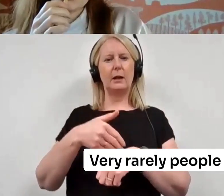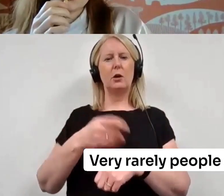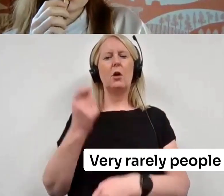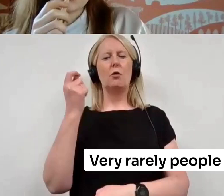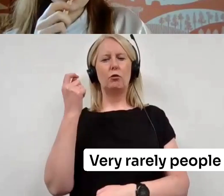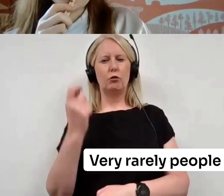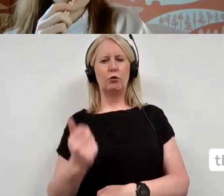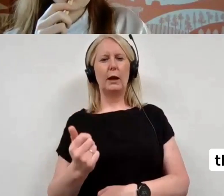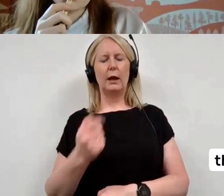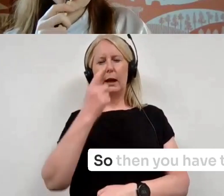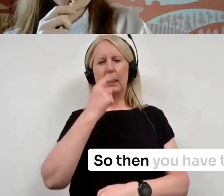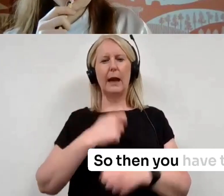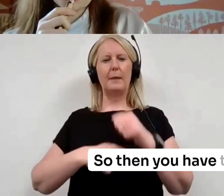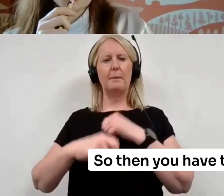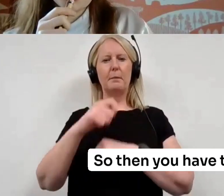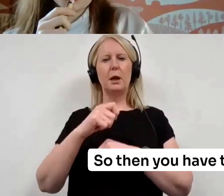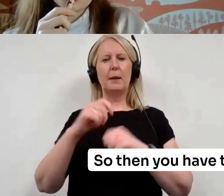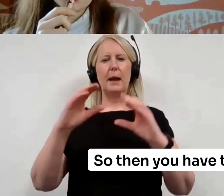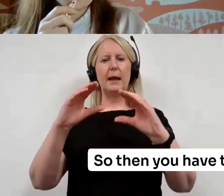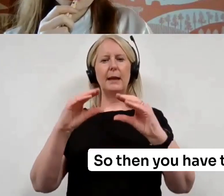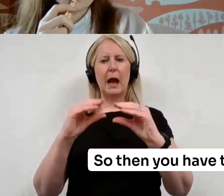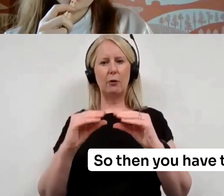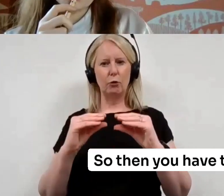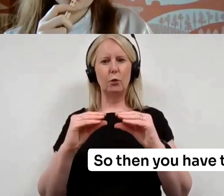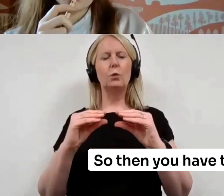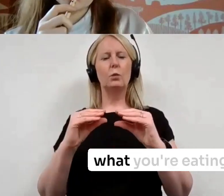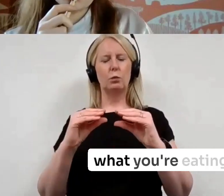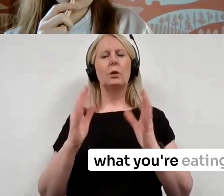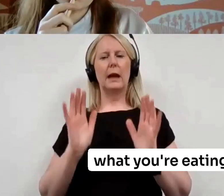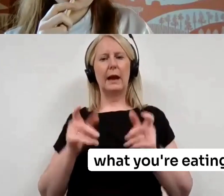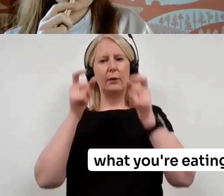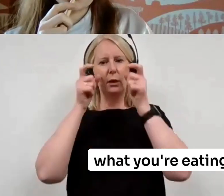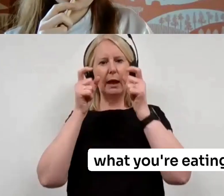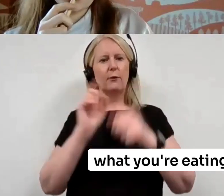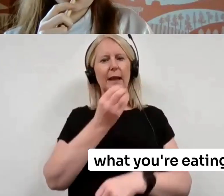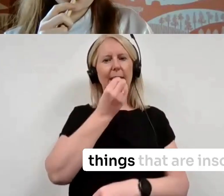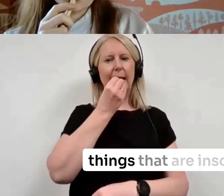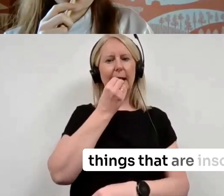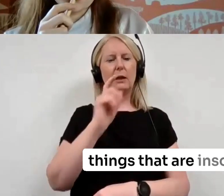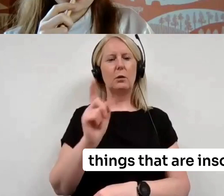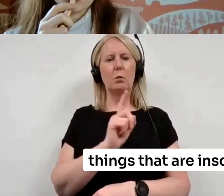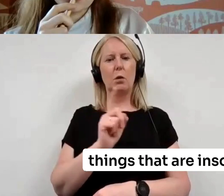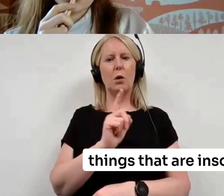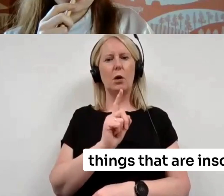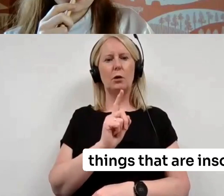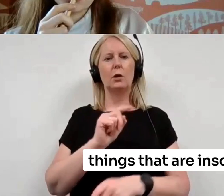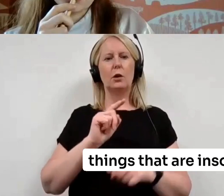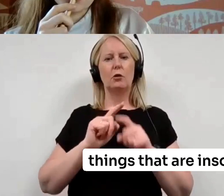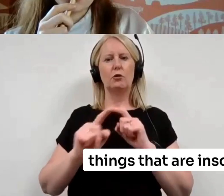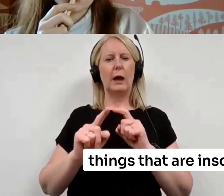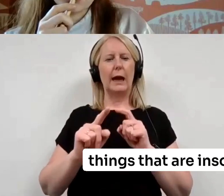have a narrowing of the gut, so then you have to be very careful about what you're eating, that you're not eating things that are insoluble